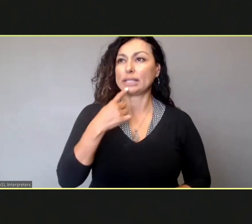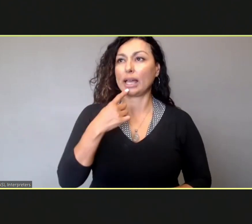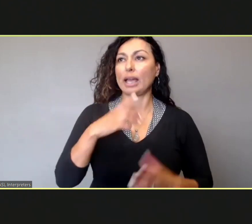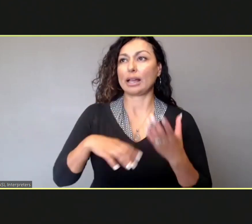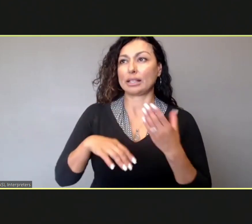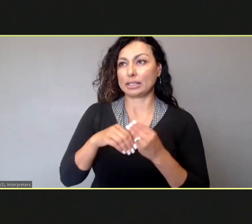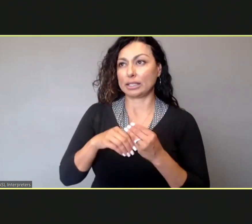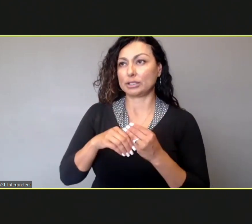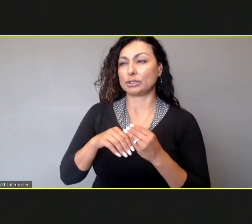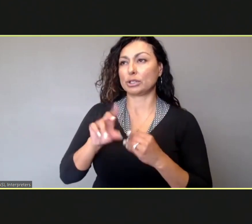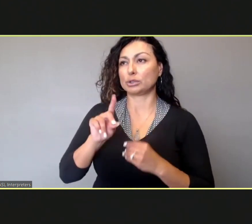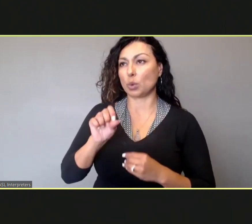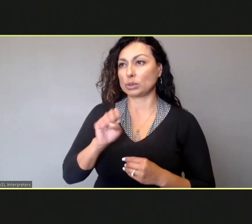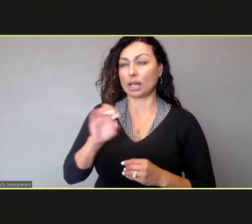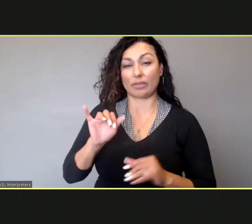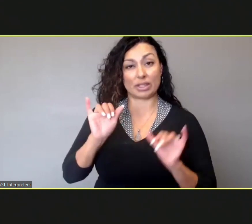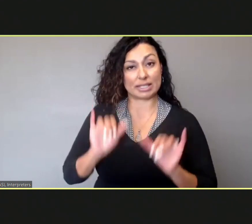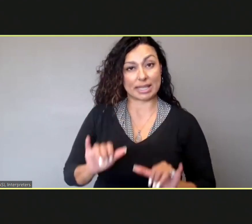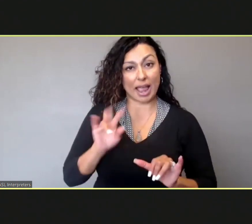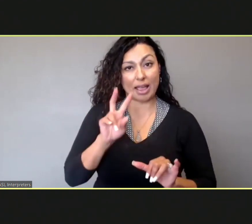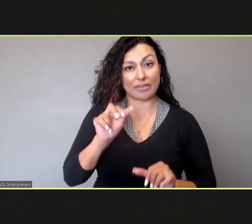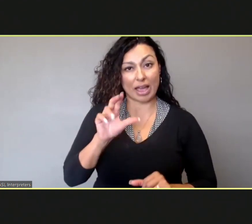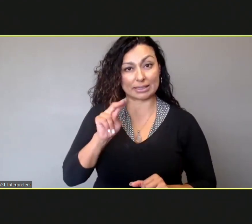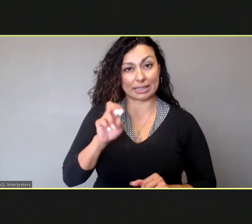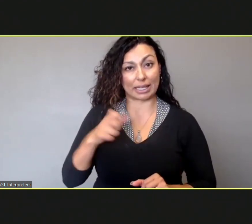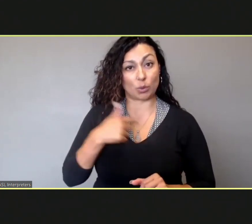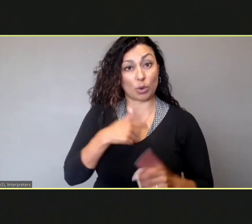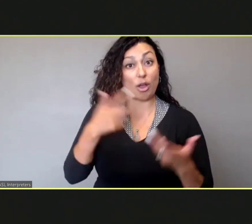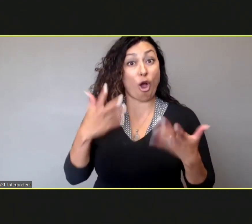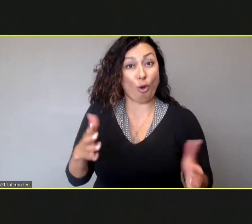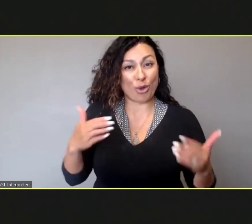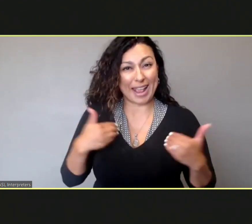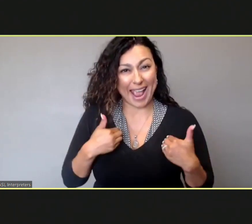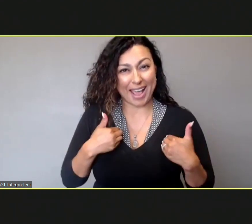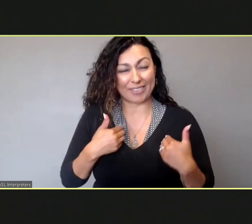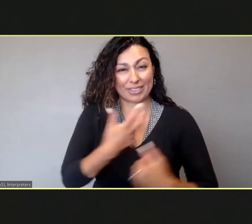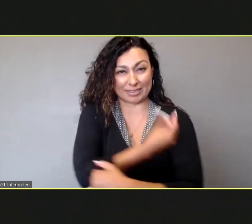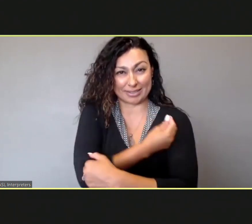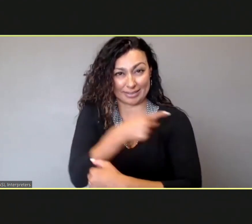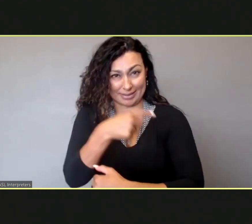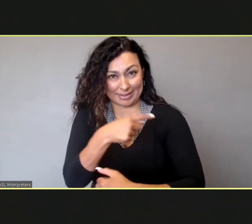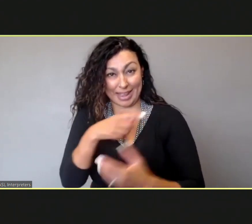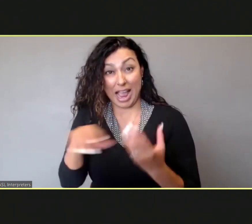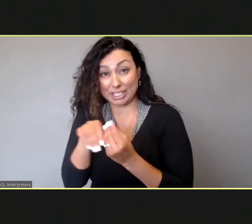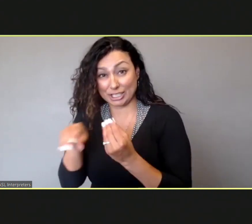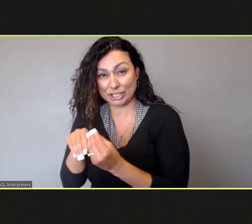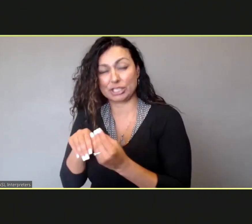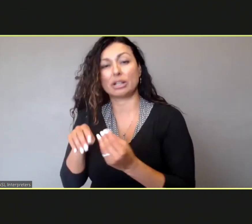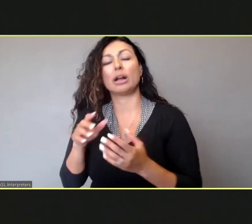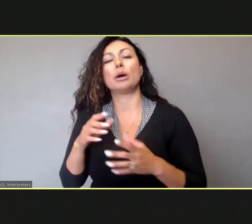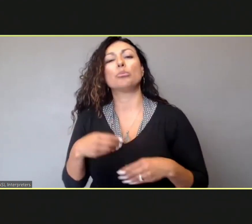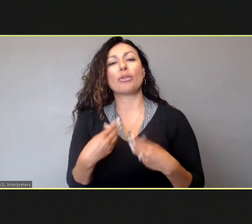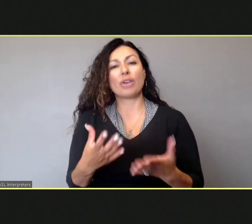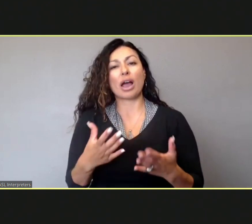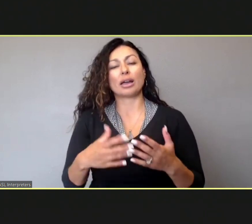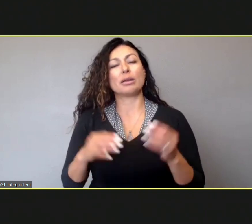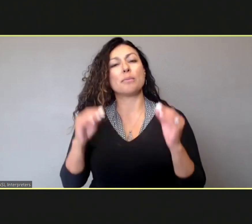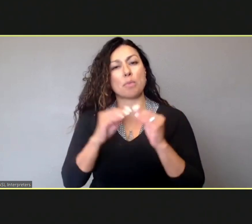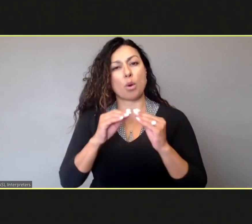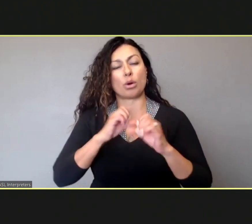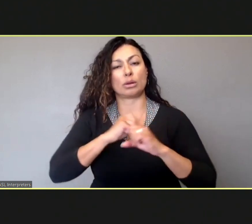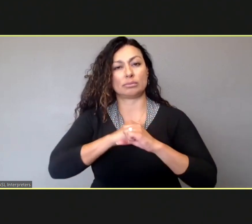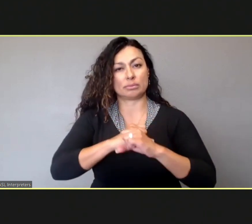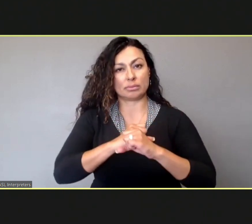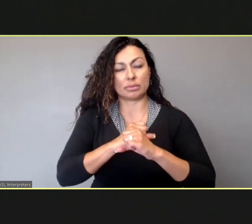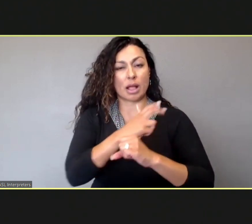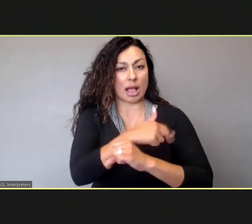same vaccine we've had for a year and a half are providing additional protection against hospitalization and